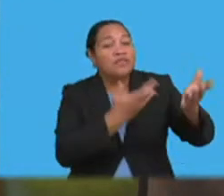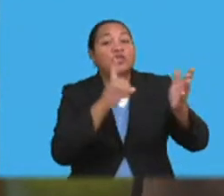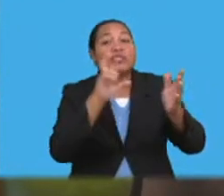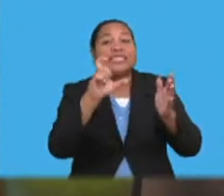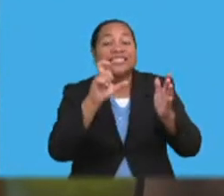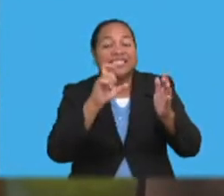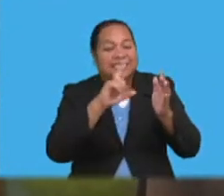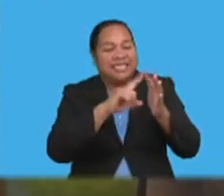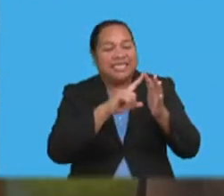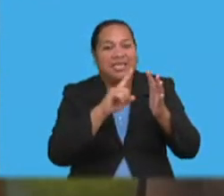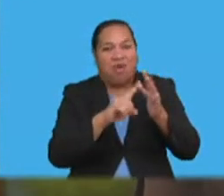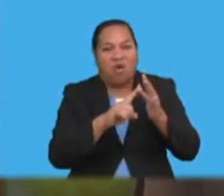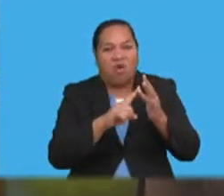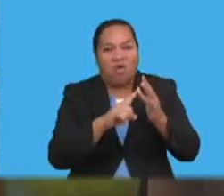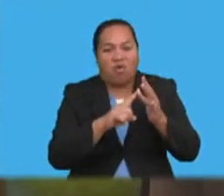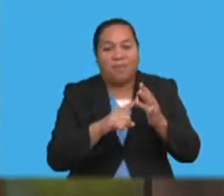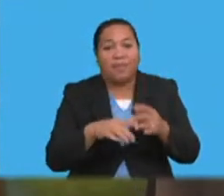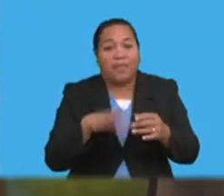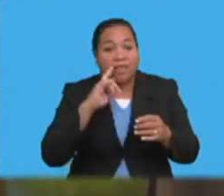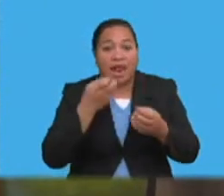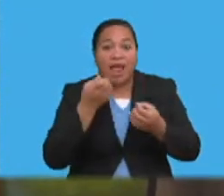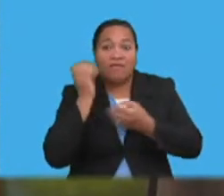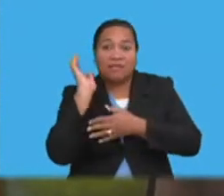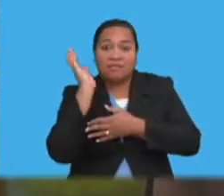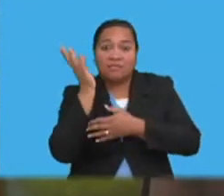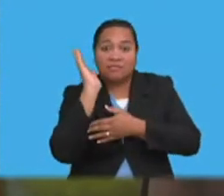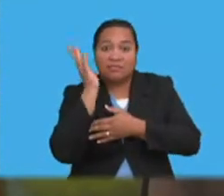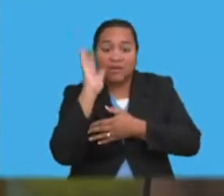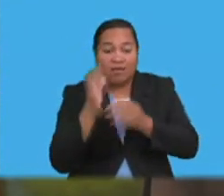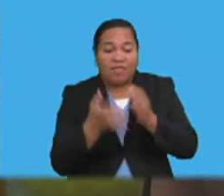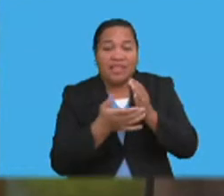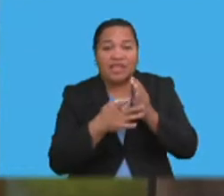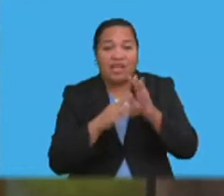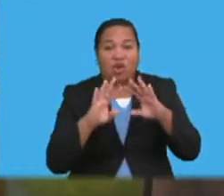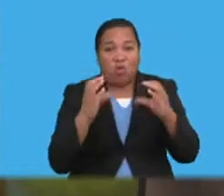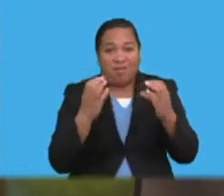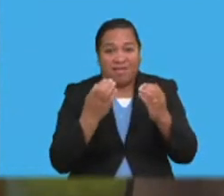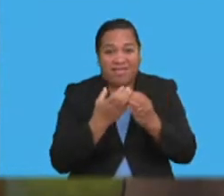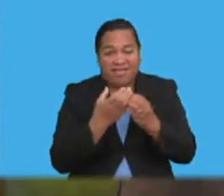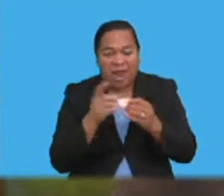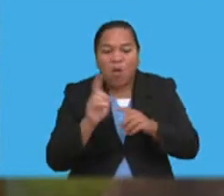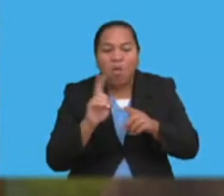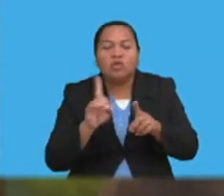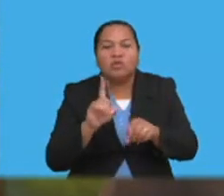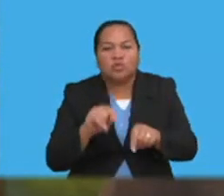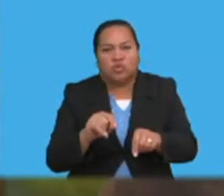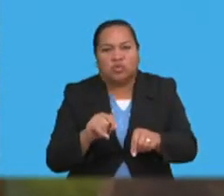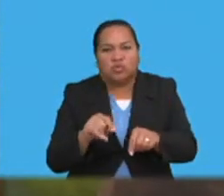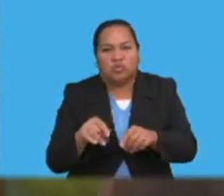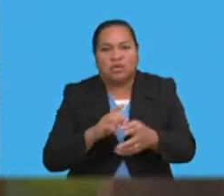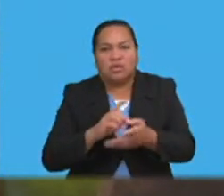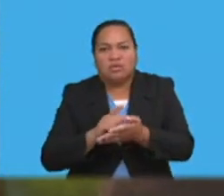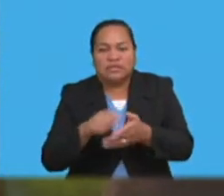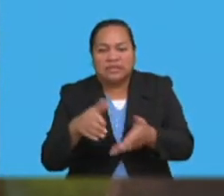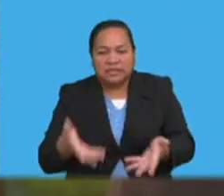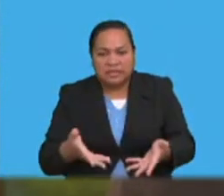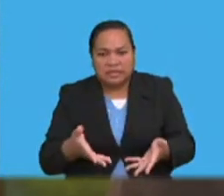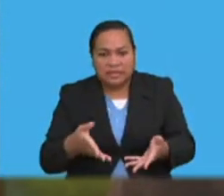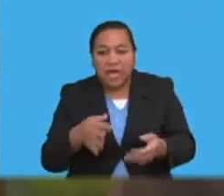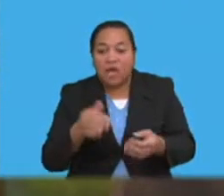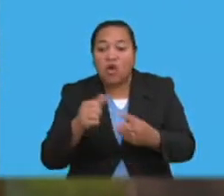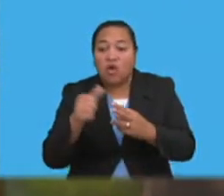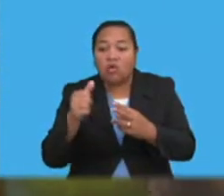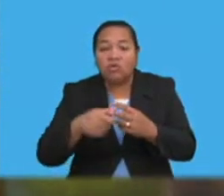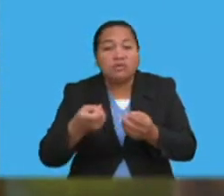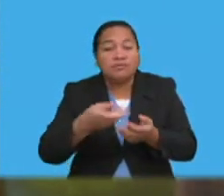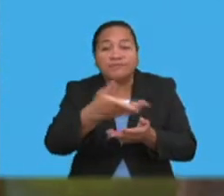MSEF. There's a deliberation of the report by the MSEF Technical Committee and the actions to be taken, and communication to all relevant